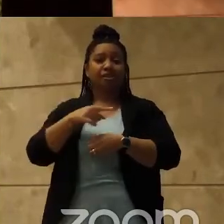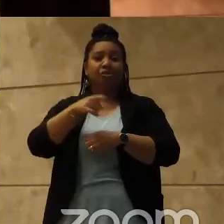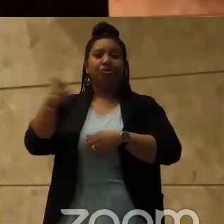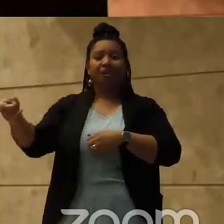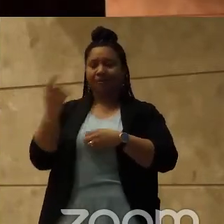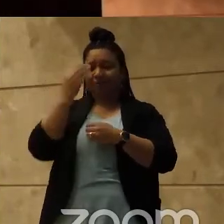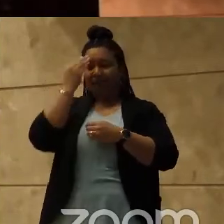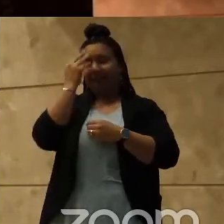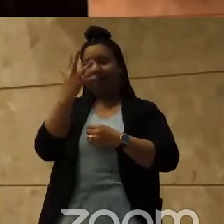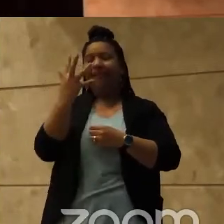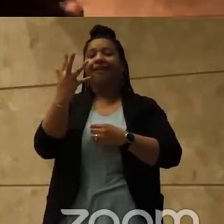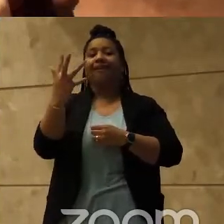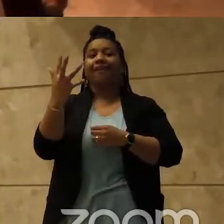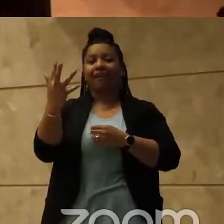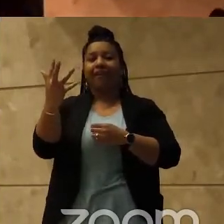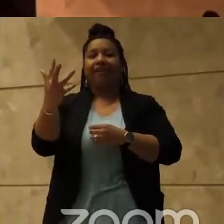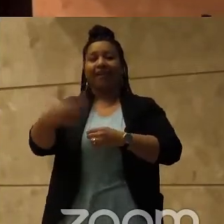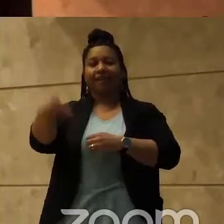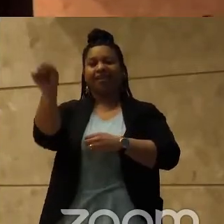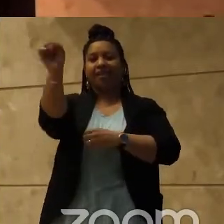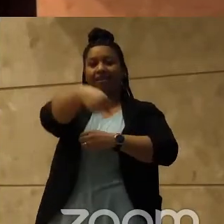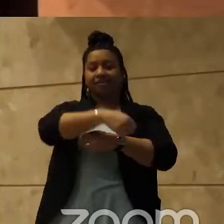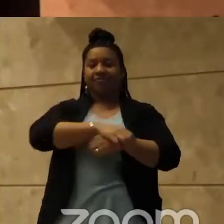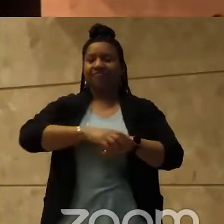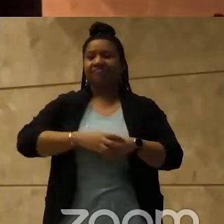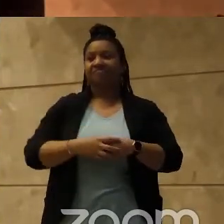Okay. It's too simple.